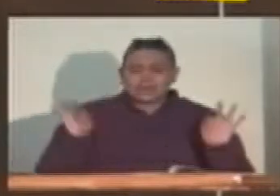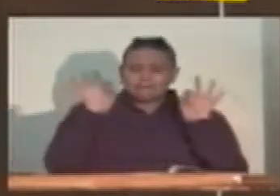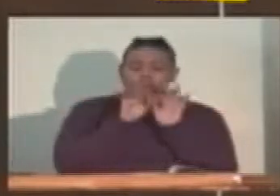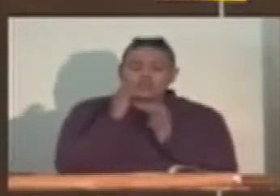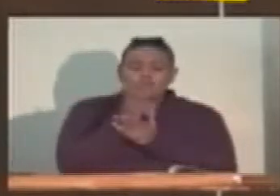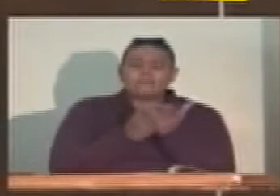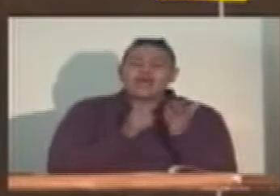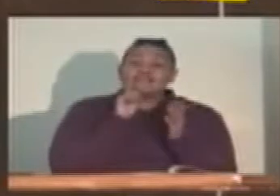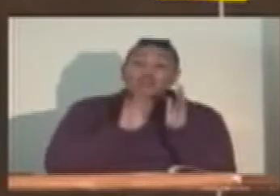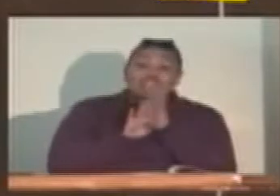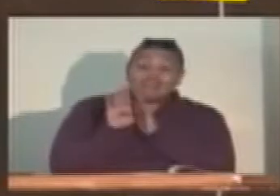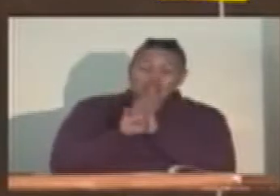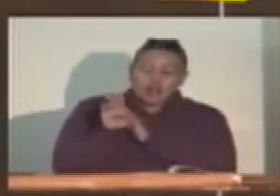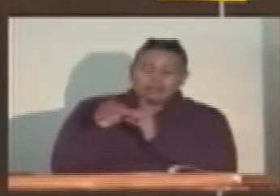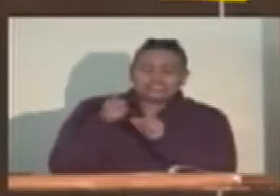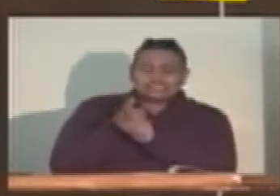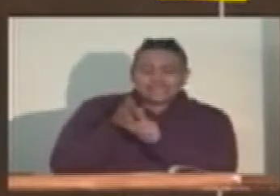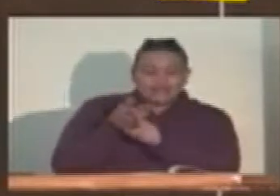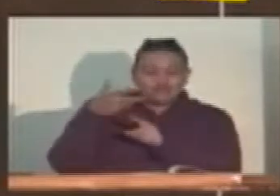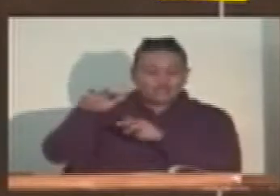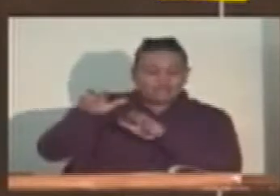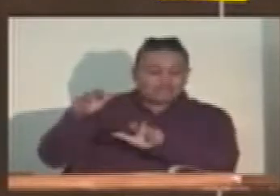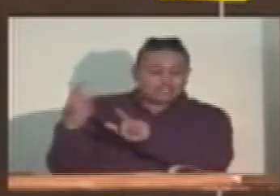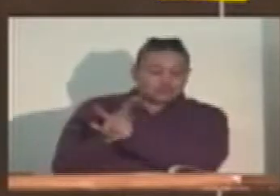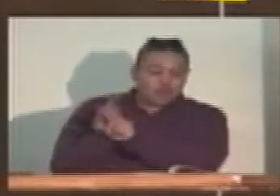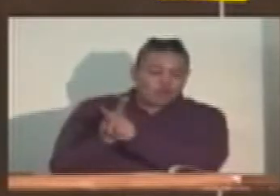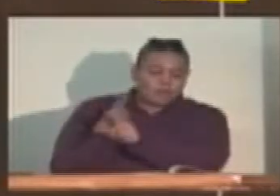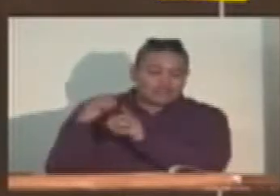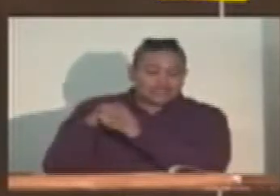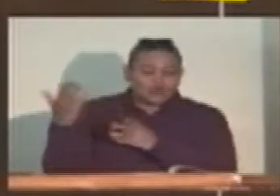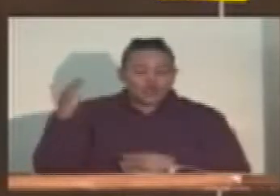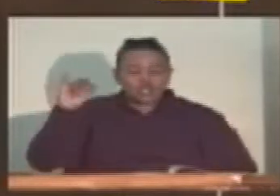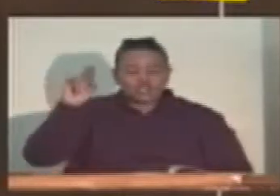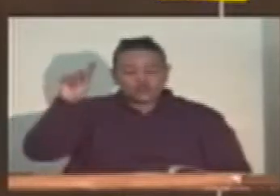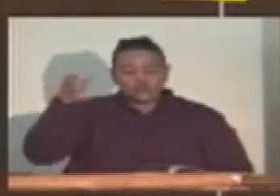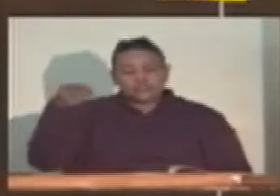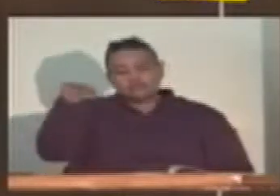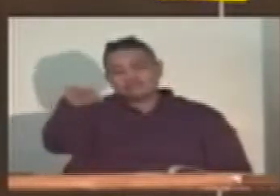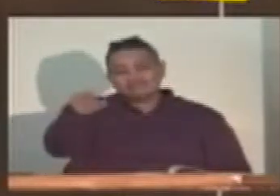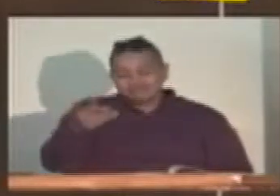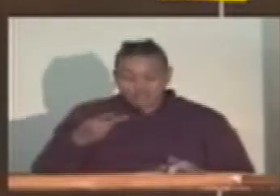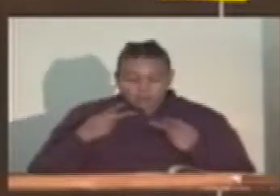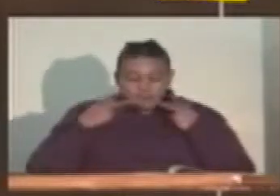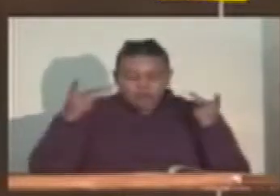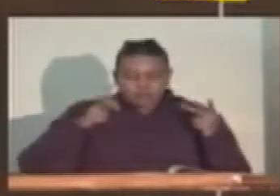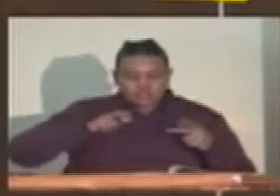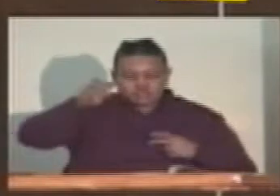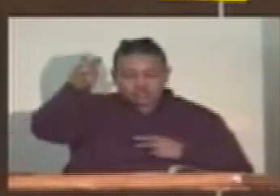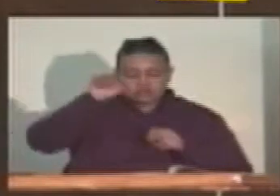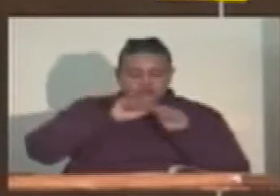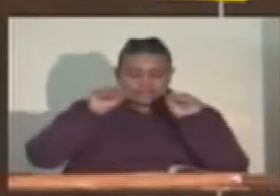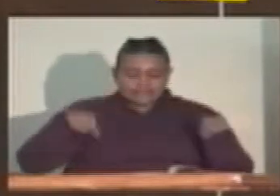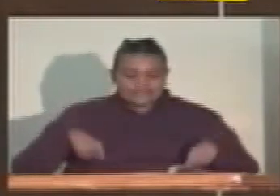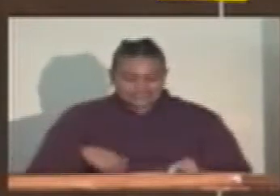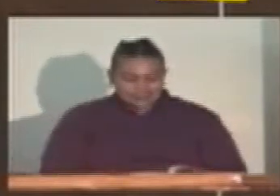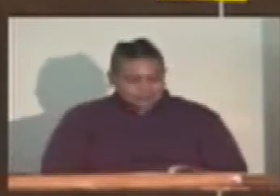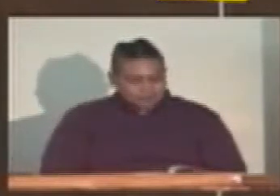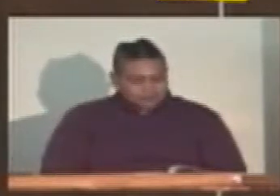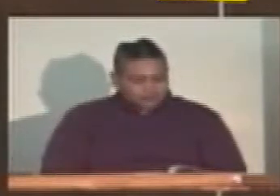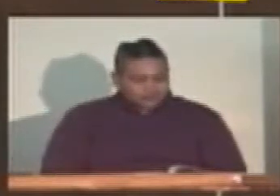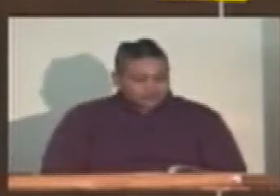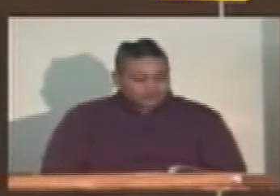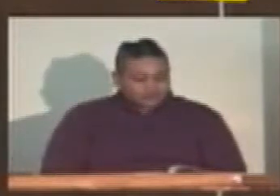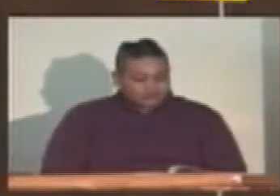of development is to invest properly in the JUTC public transport system,